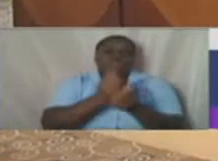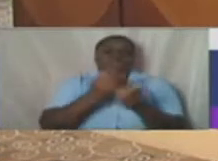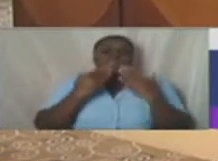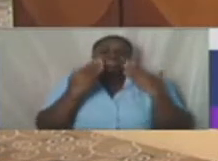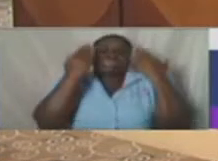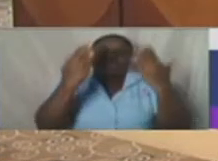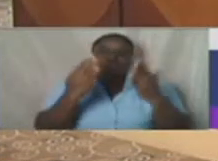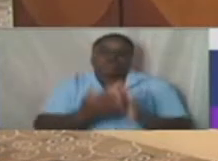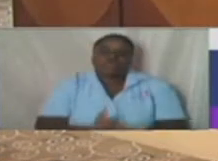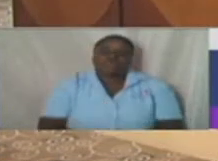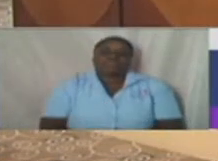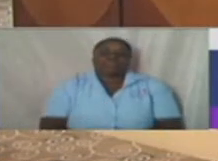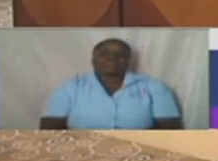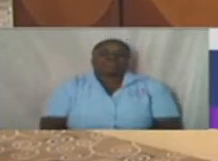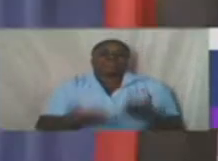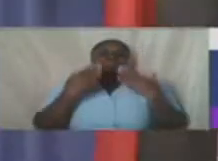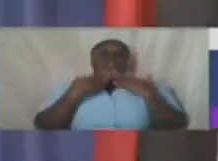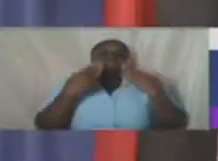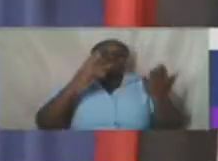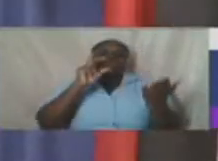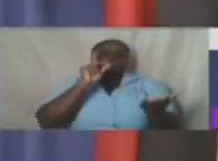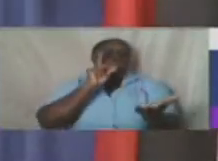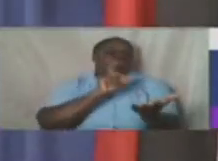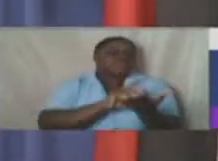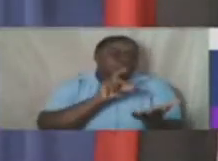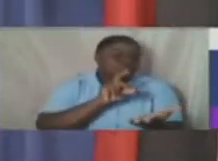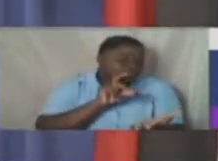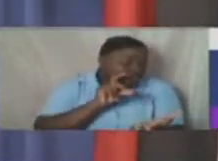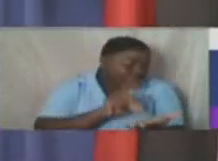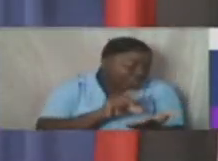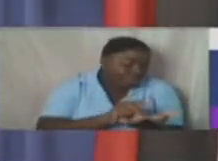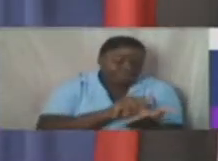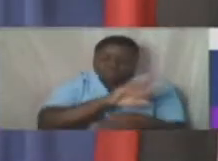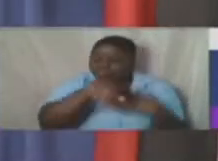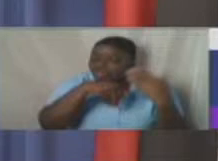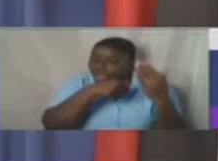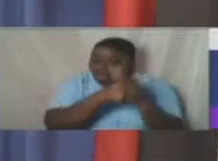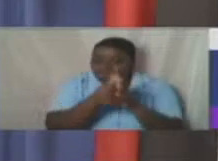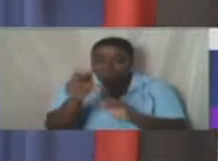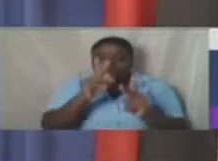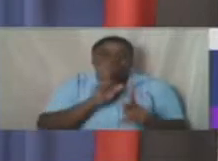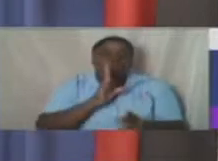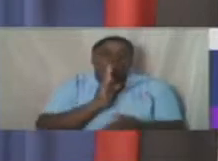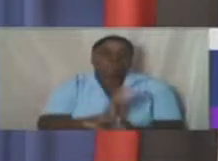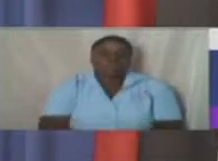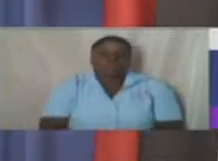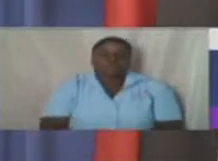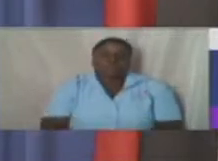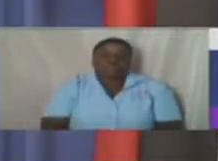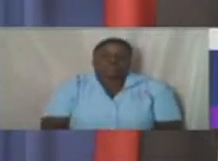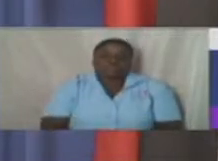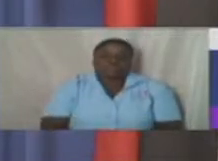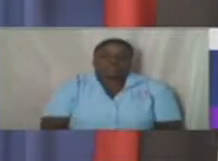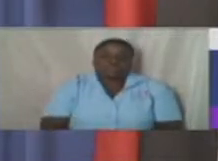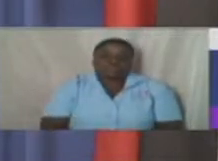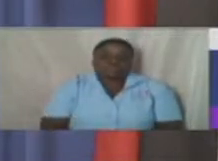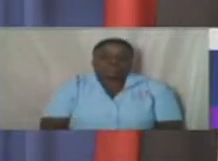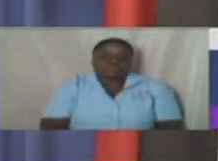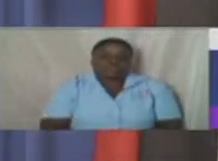Thank you, Dr. Trotman, Dr. Richards, Dr. Hines, and Dr. Parasram for your